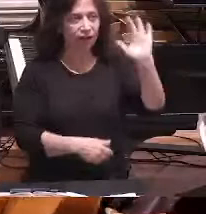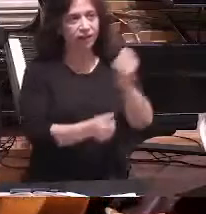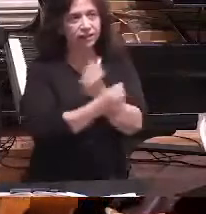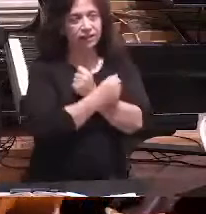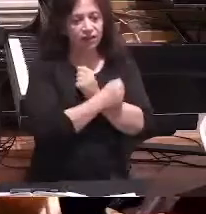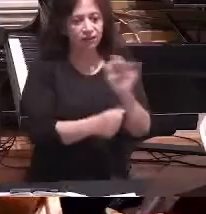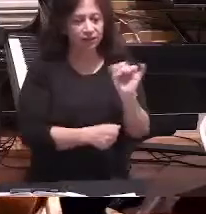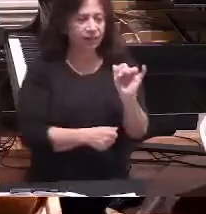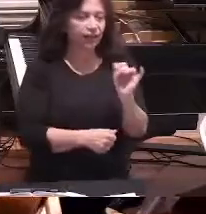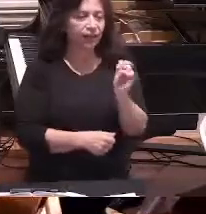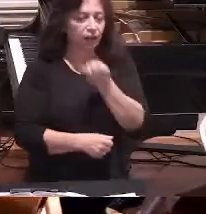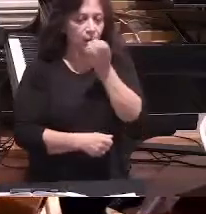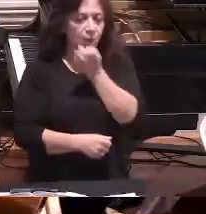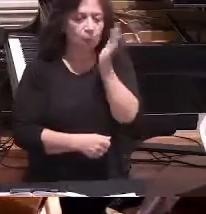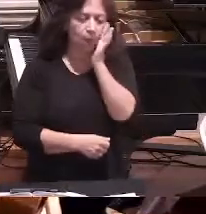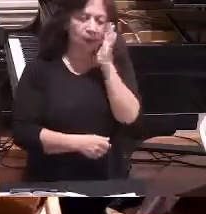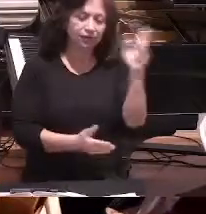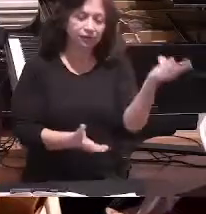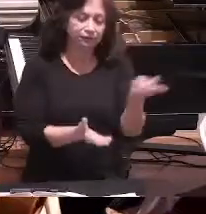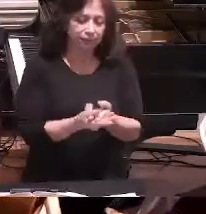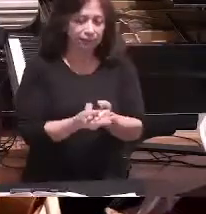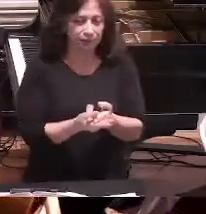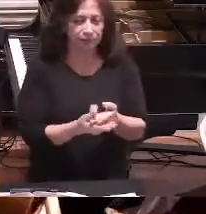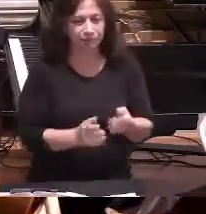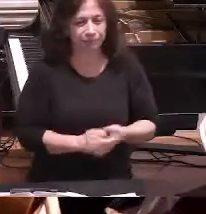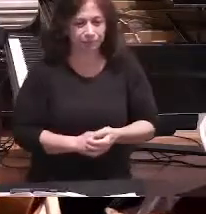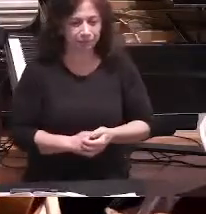warm bed to fall into.